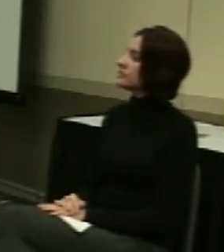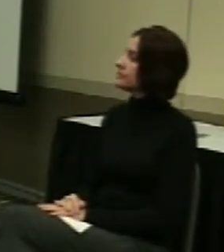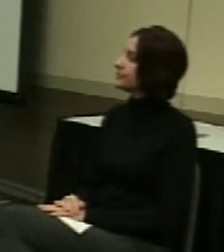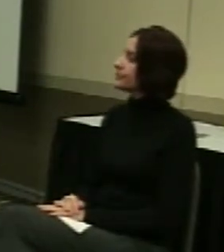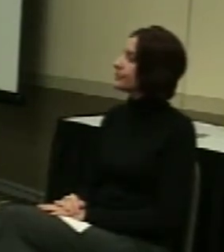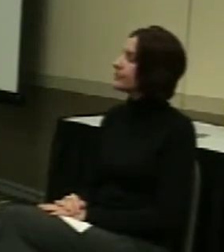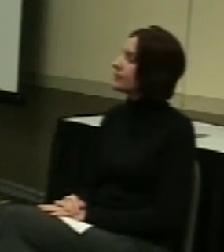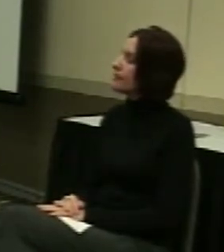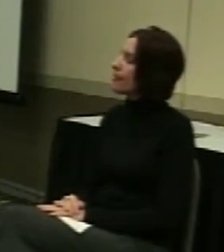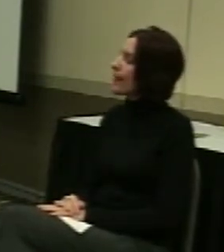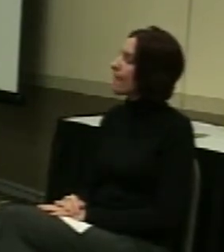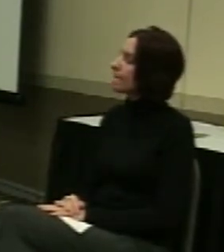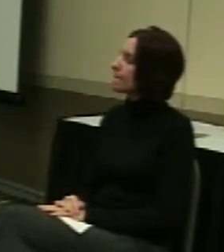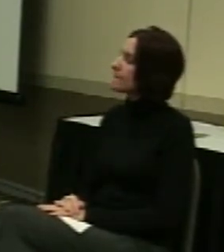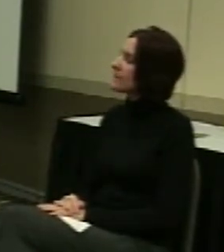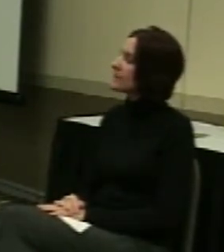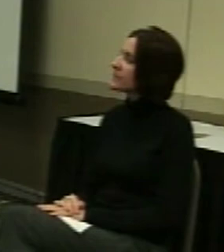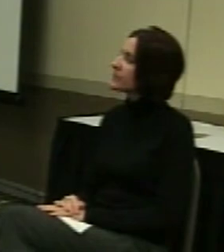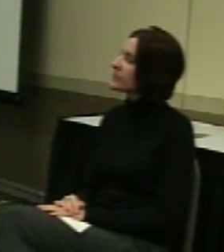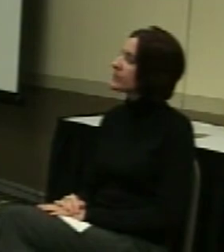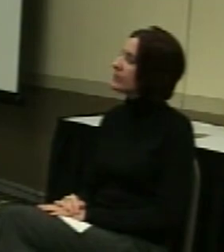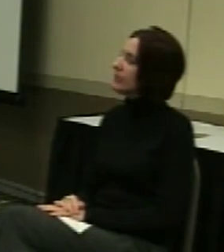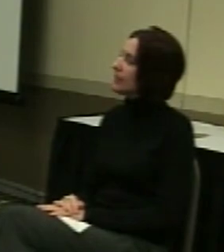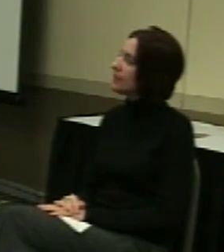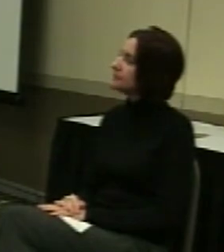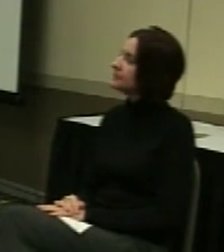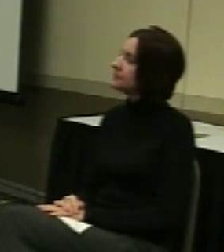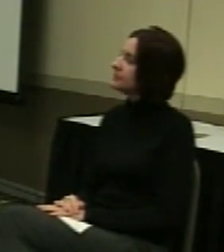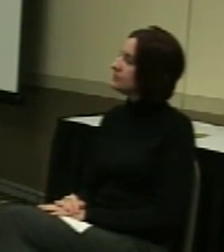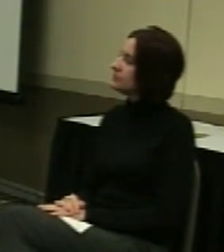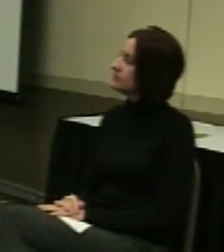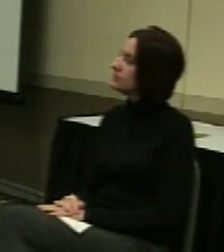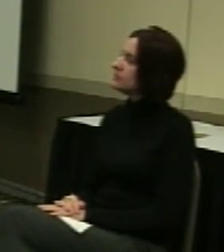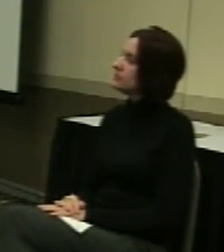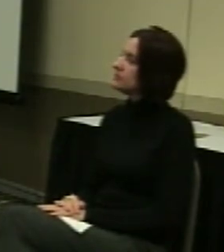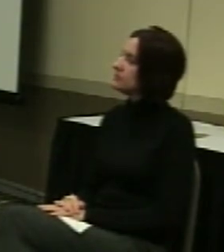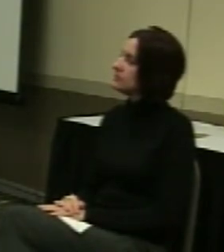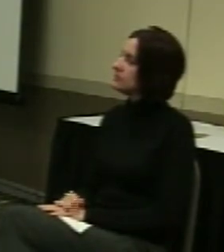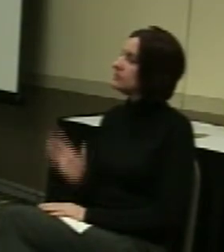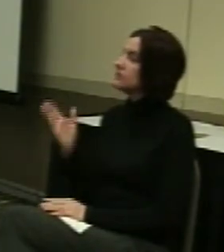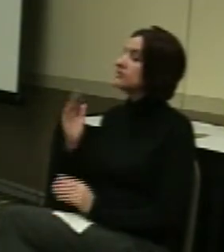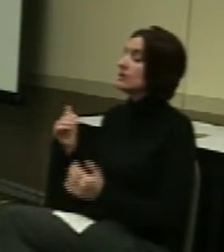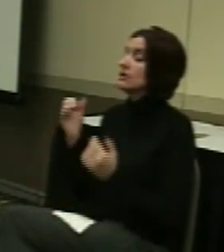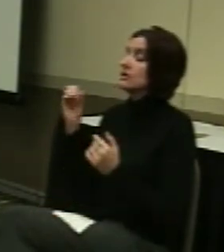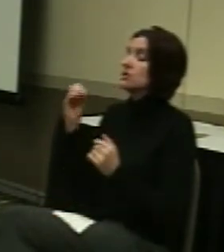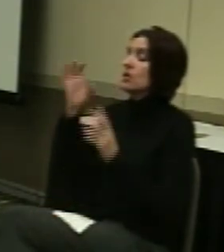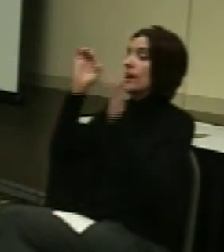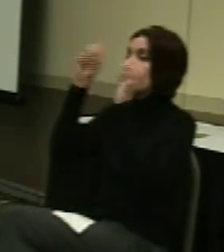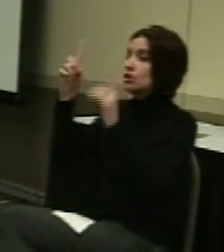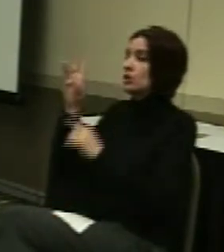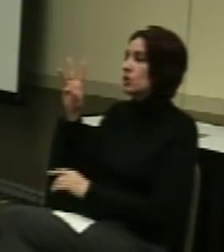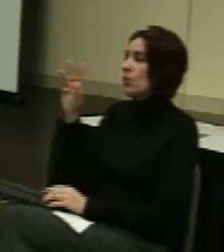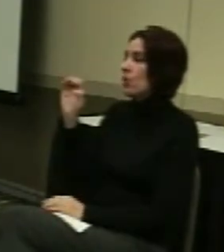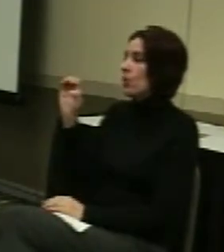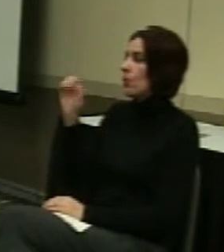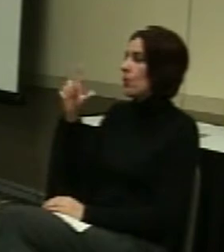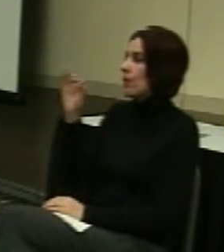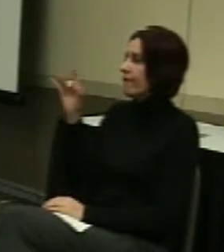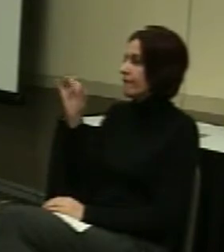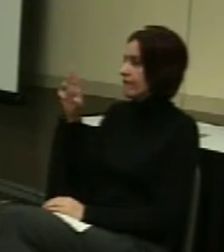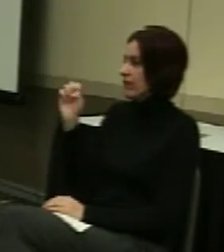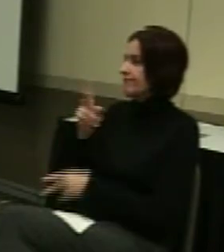now. So the education and welfare of the children and adolescents that we meet are